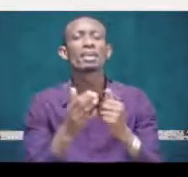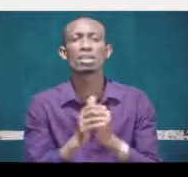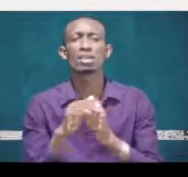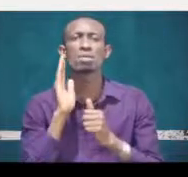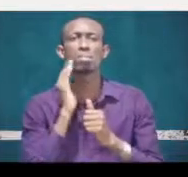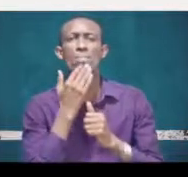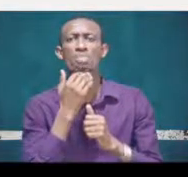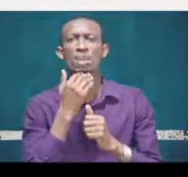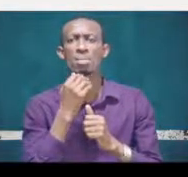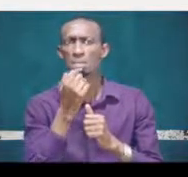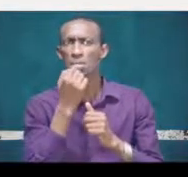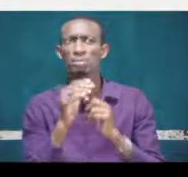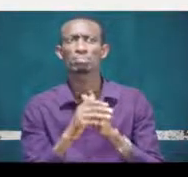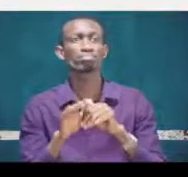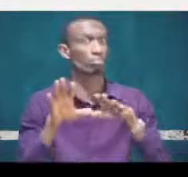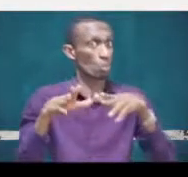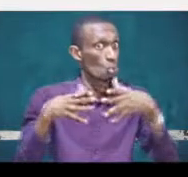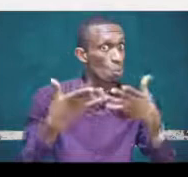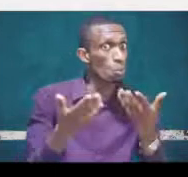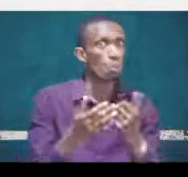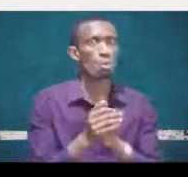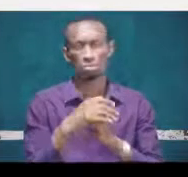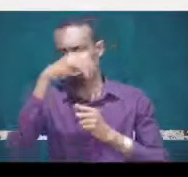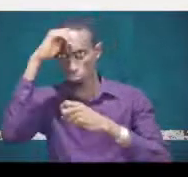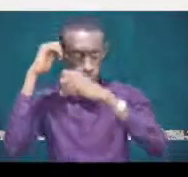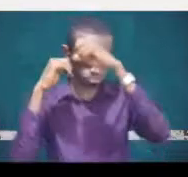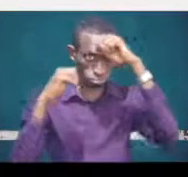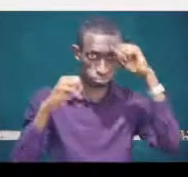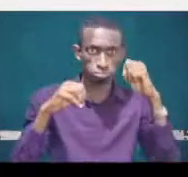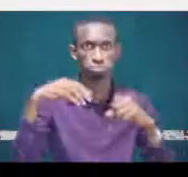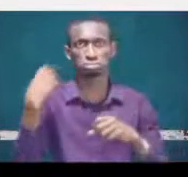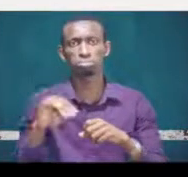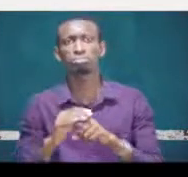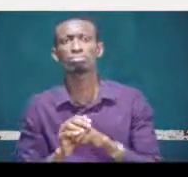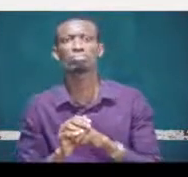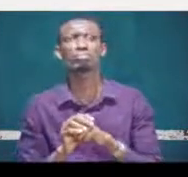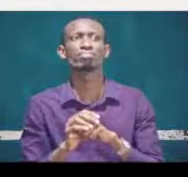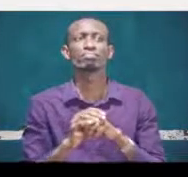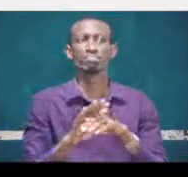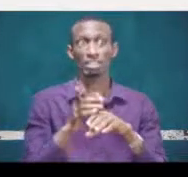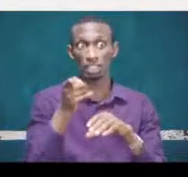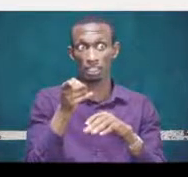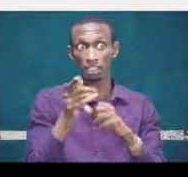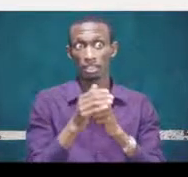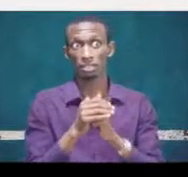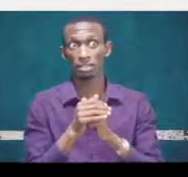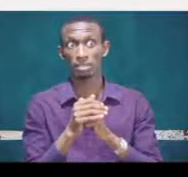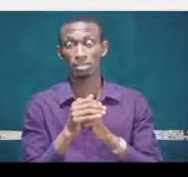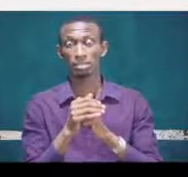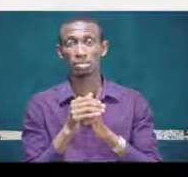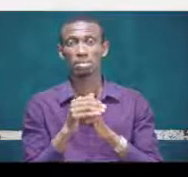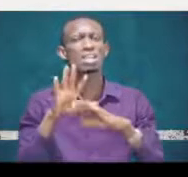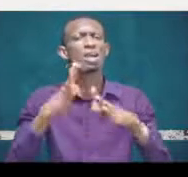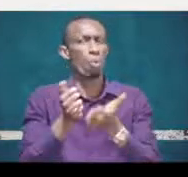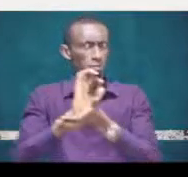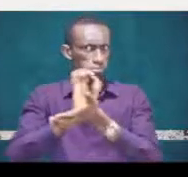pancreas. Then we have stratified columnar epithelium. This is made up of elongated cells which